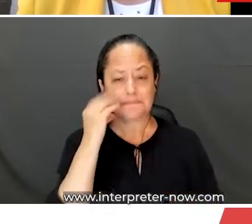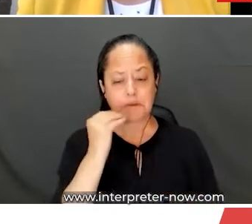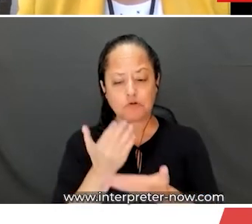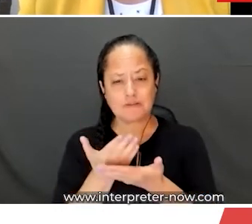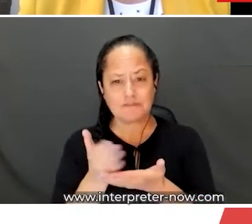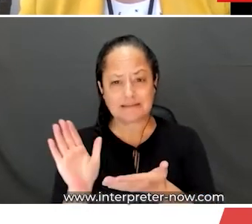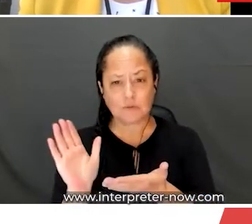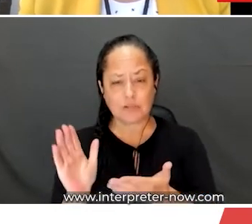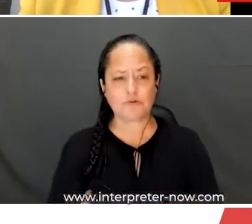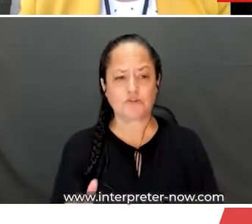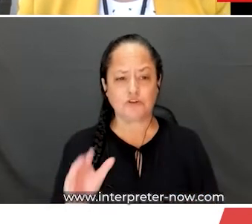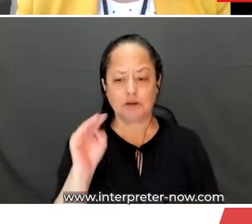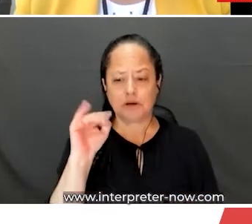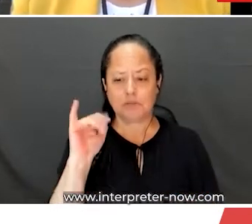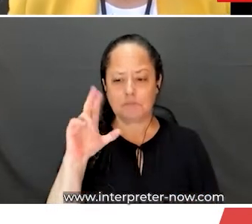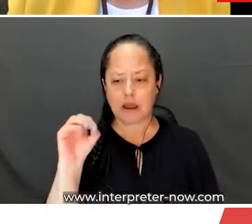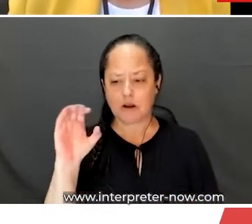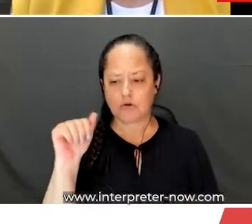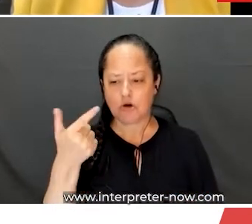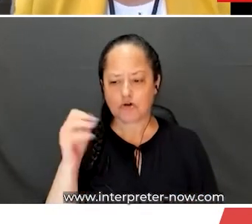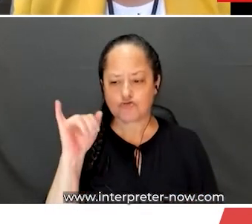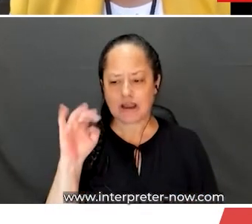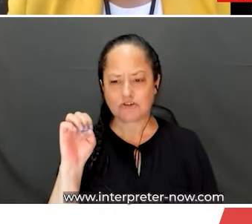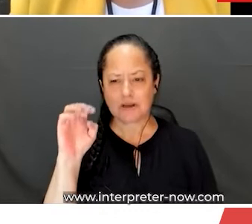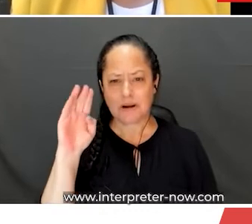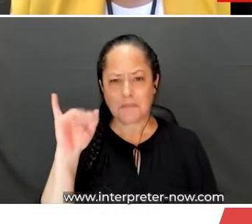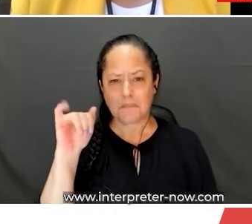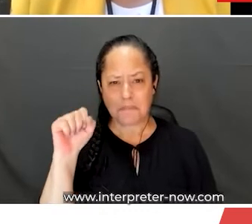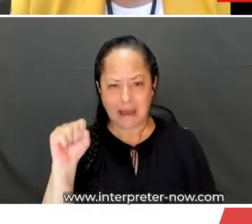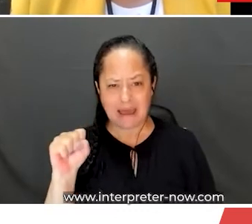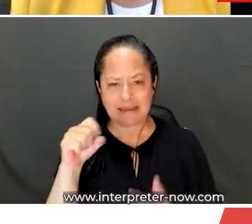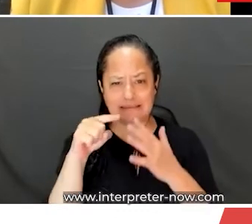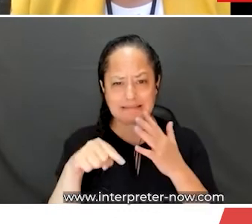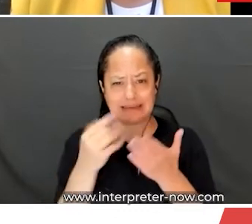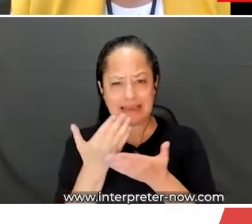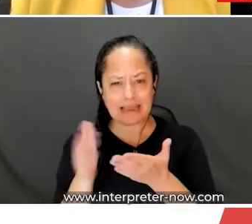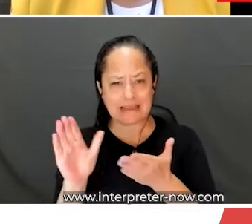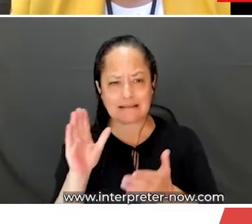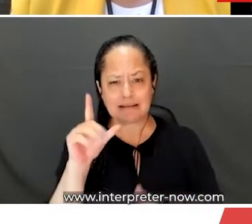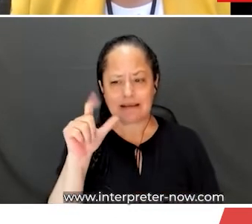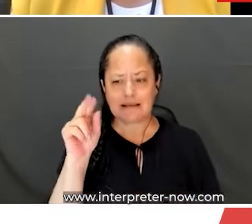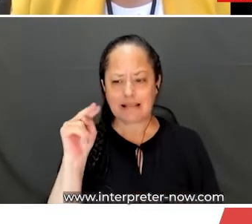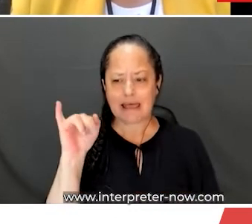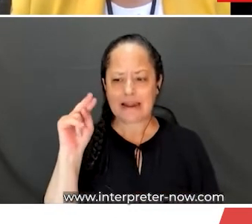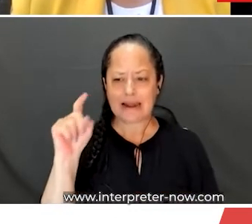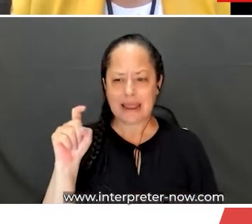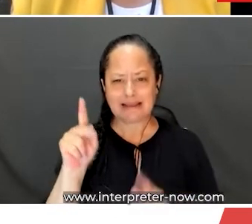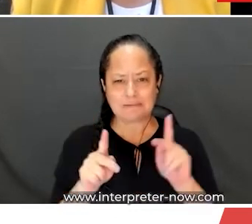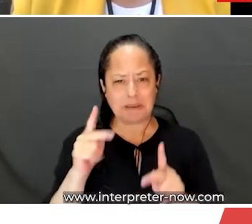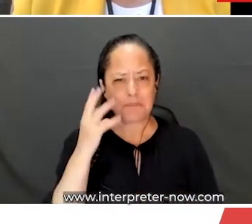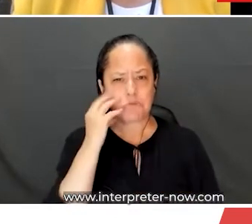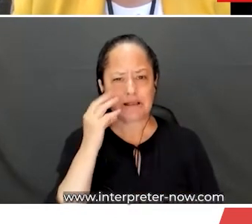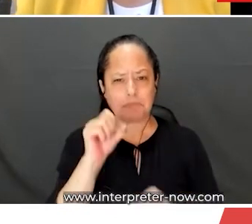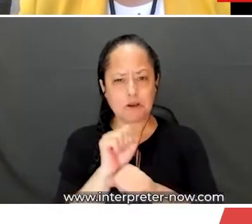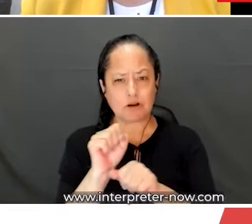exclusion and microaggressions, biases, and other forms of exclusion that Latinx people experience in the workplace.